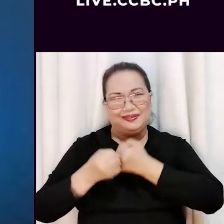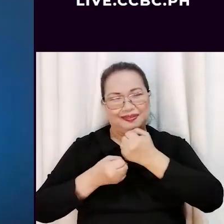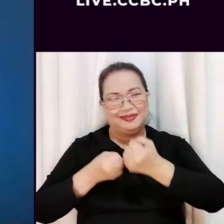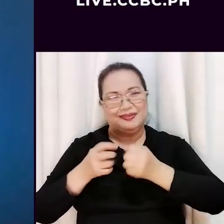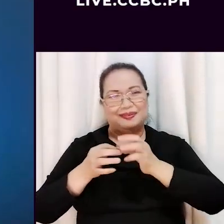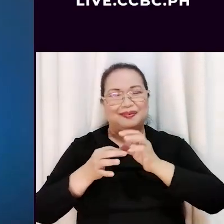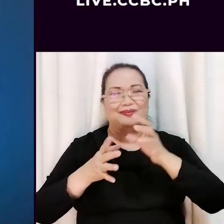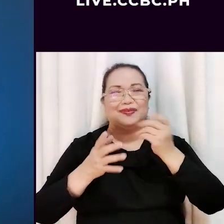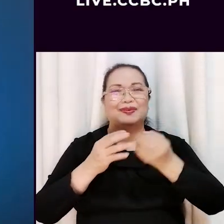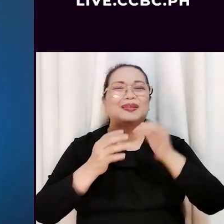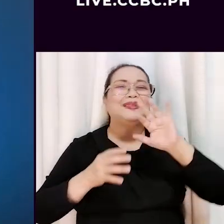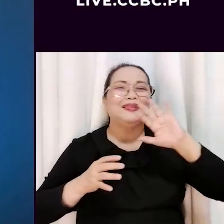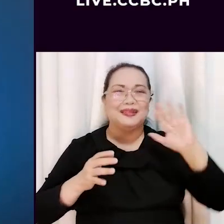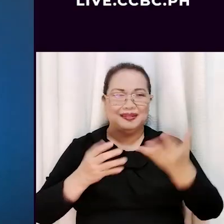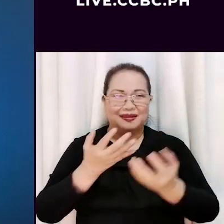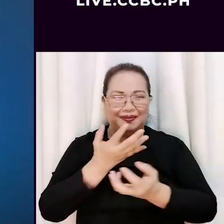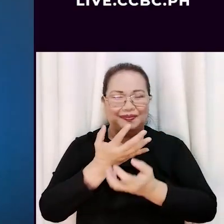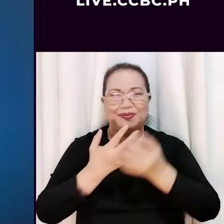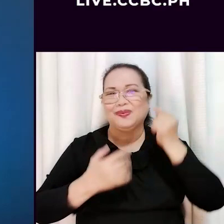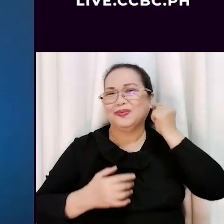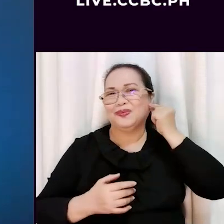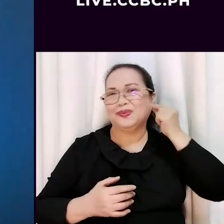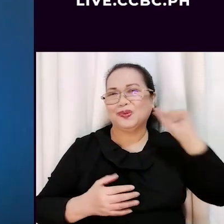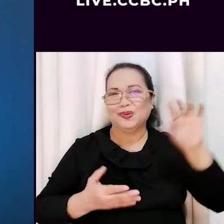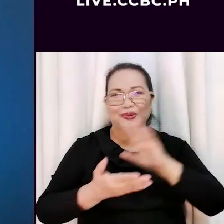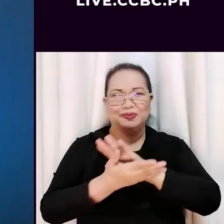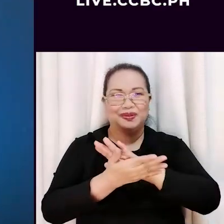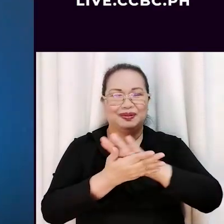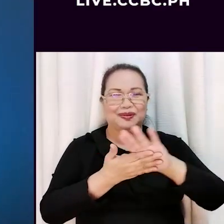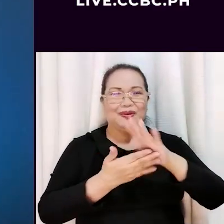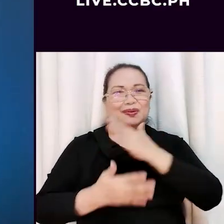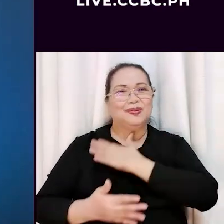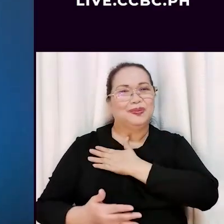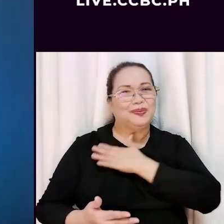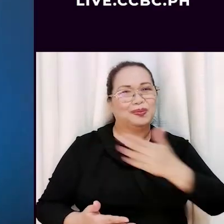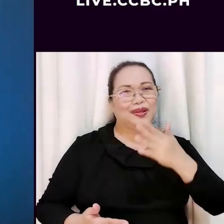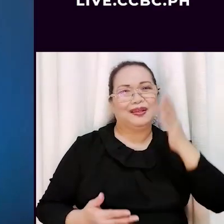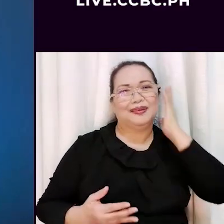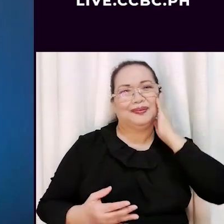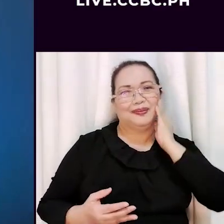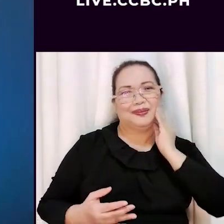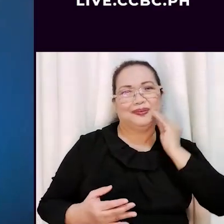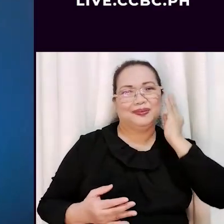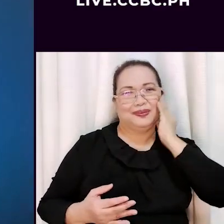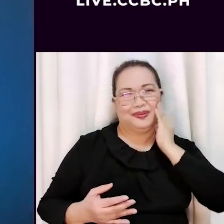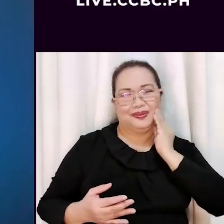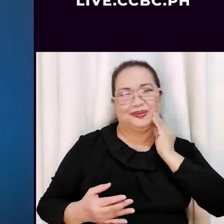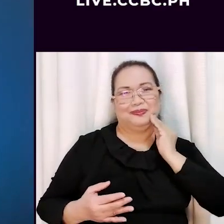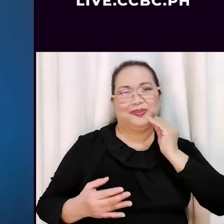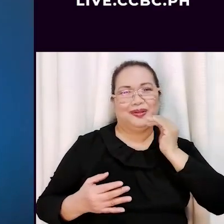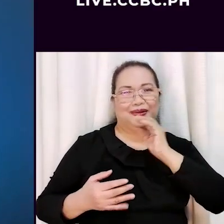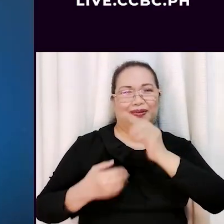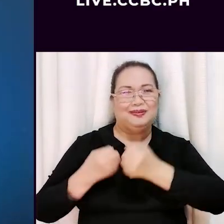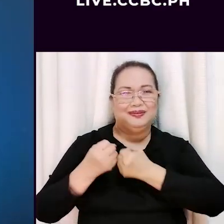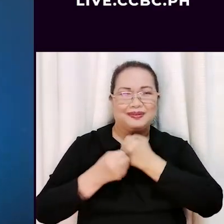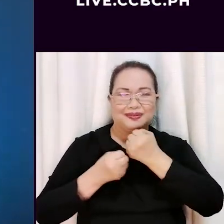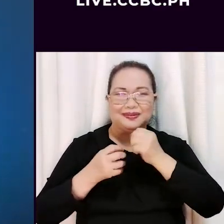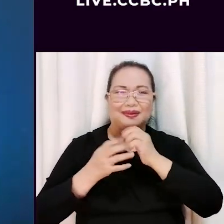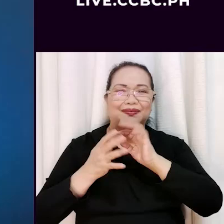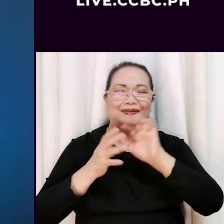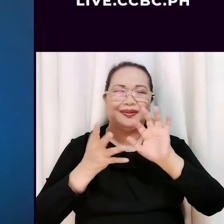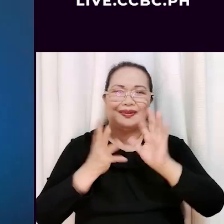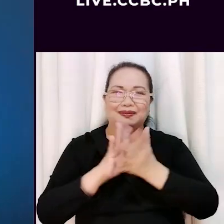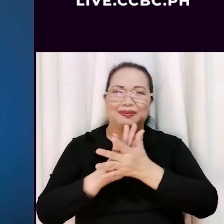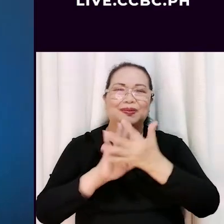through fire, being purified. Be willing to undergo the process of purification, of